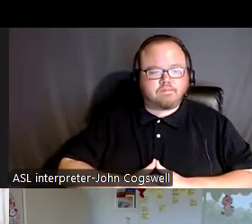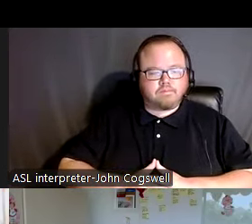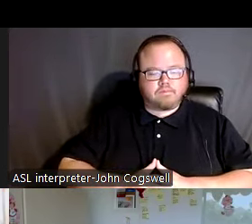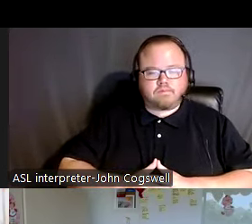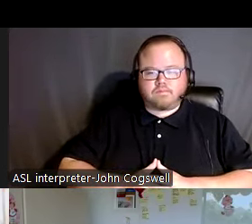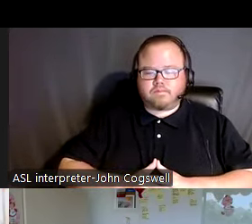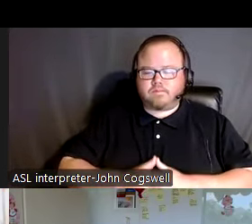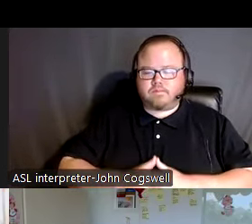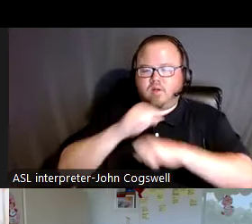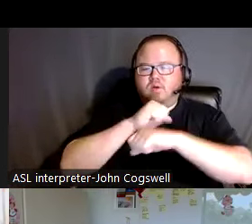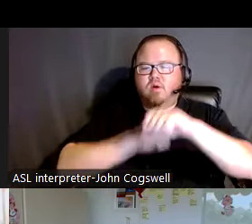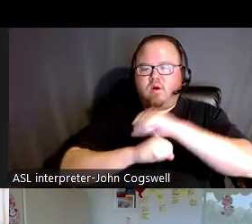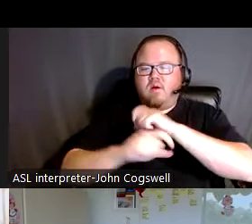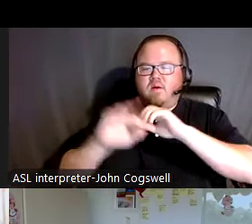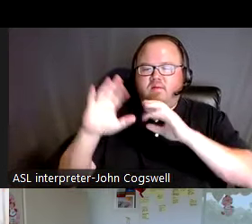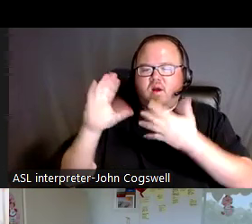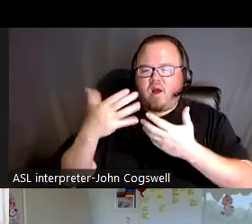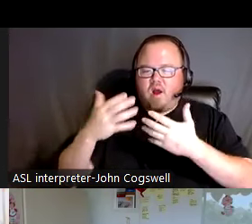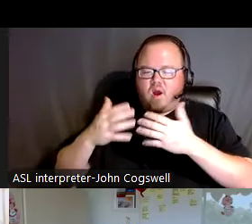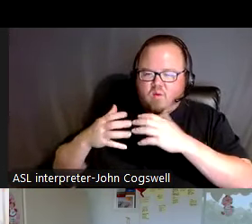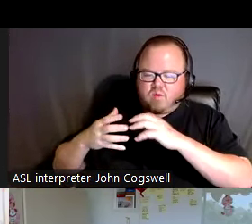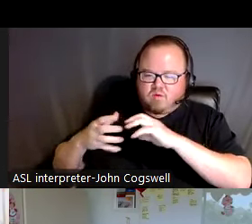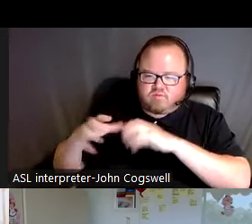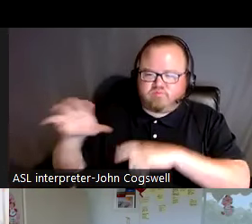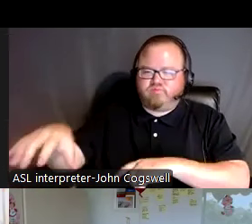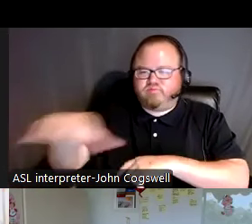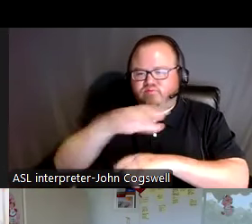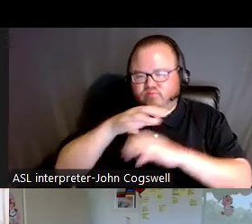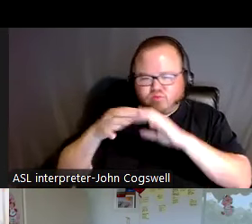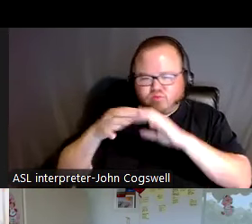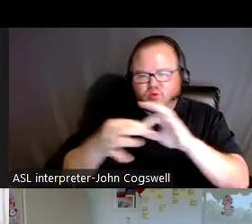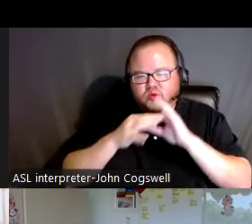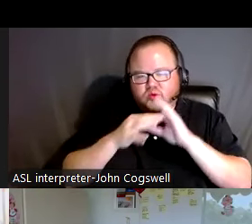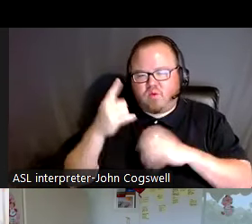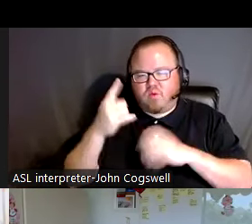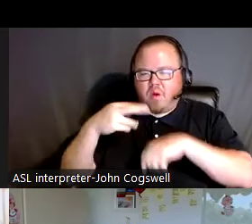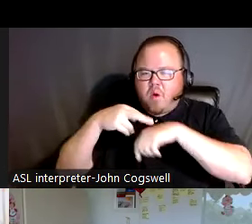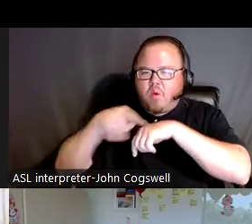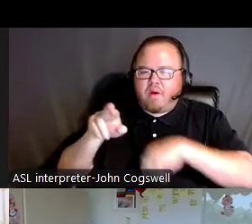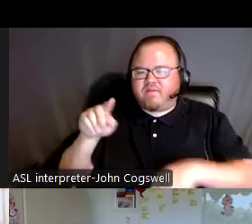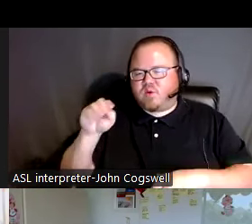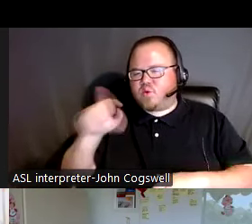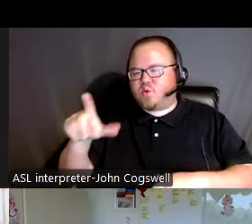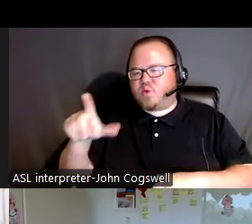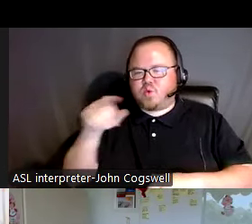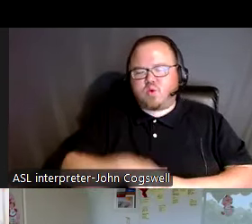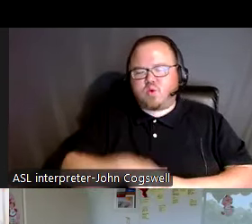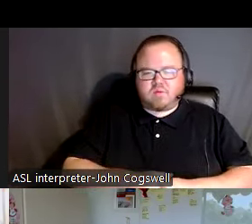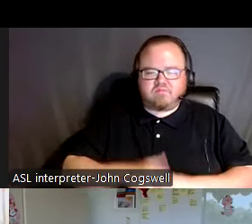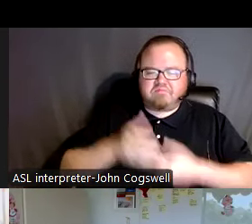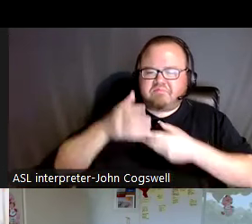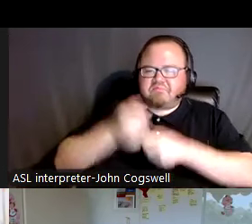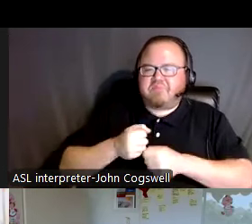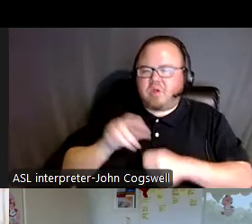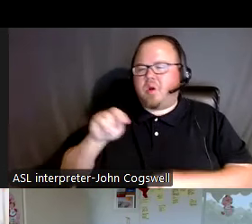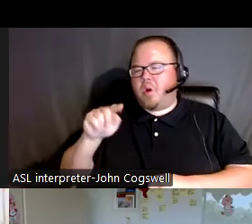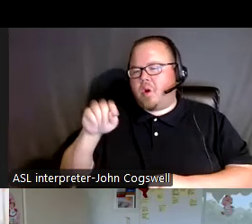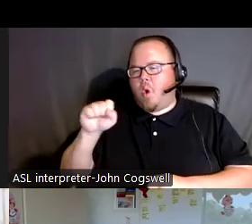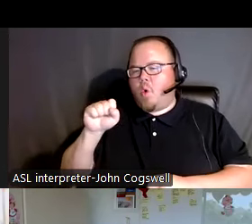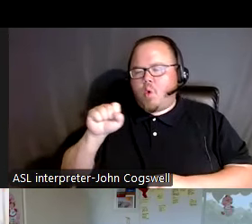the structure of our coalition. It's just a 1-page quick reference tool. This is really kind of like our Cliff Notes version of the